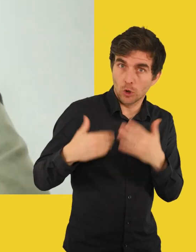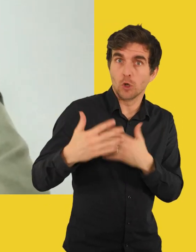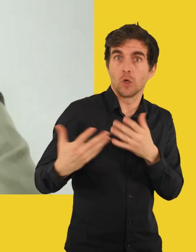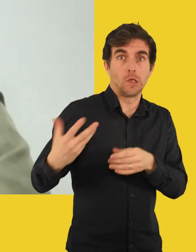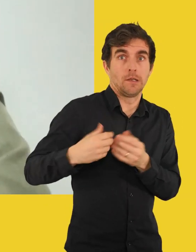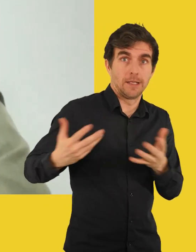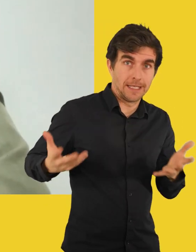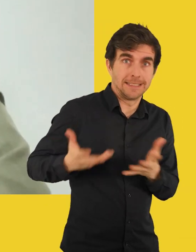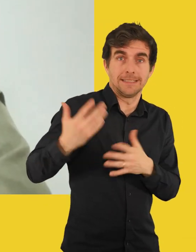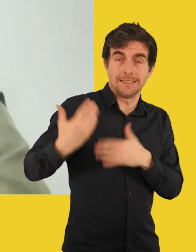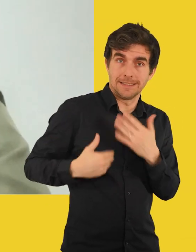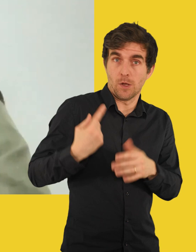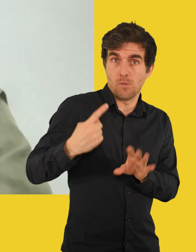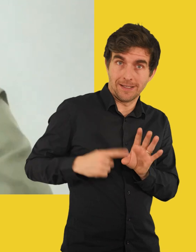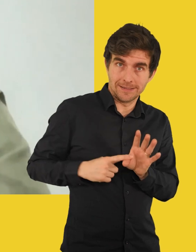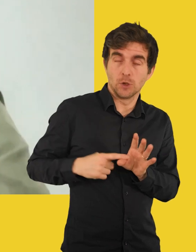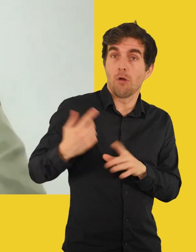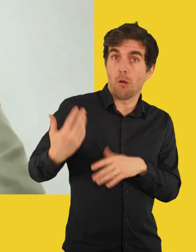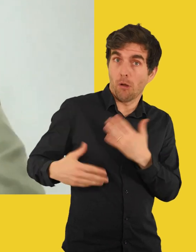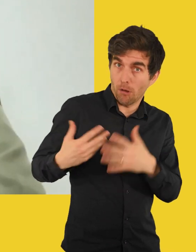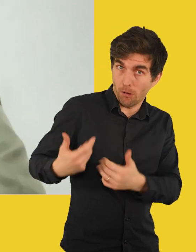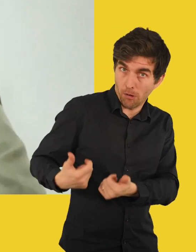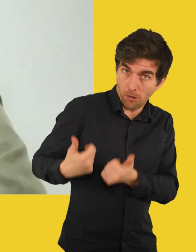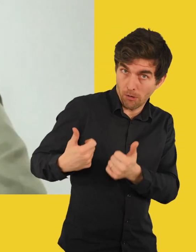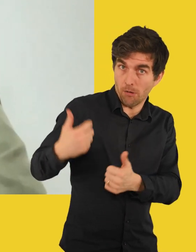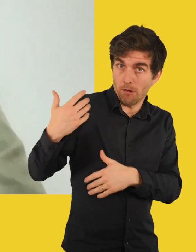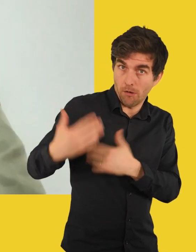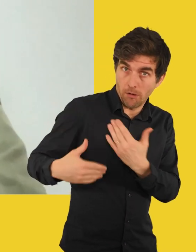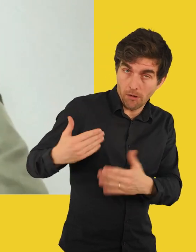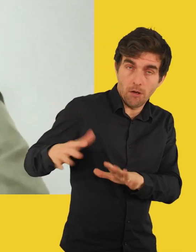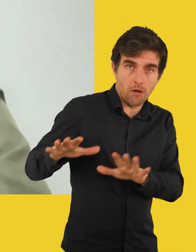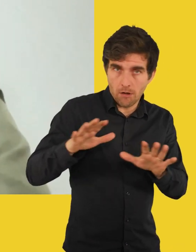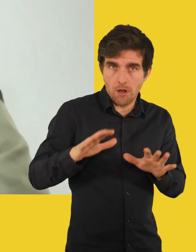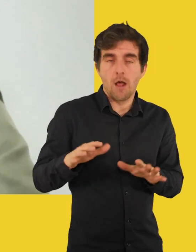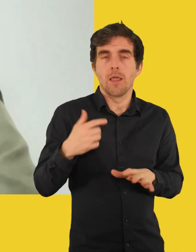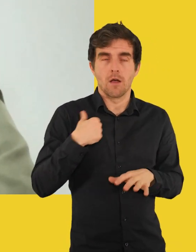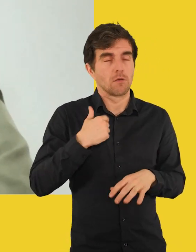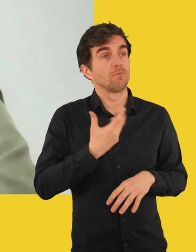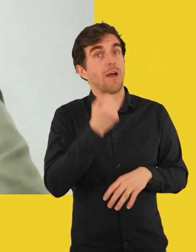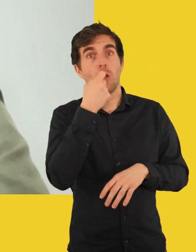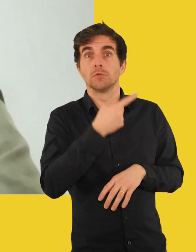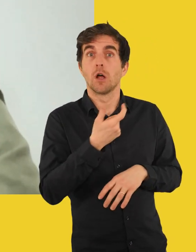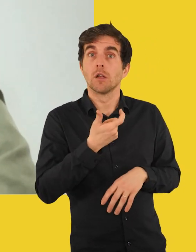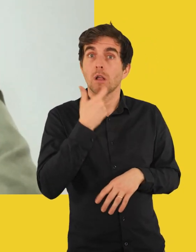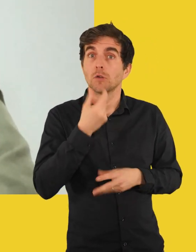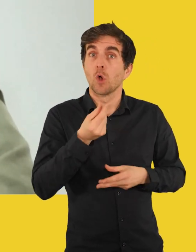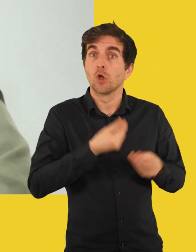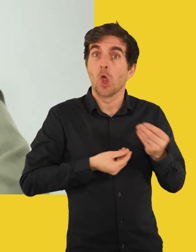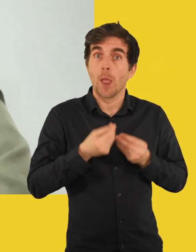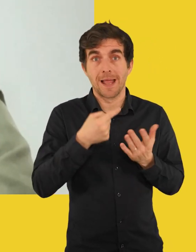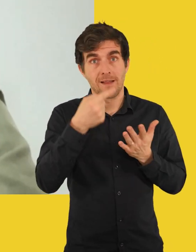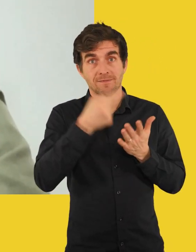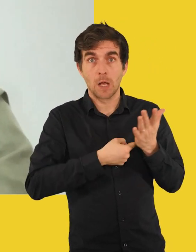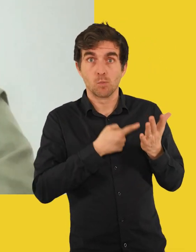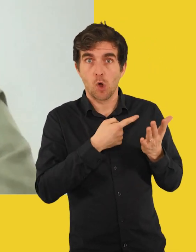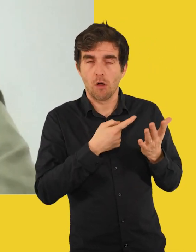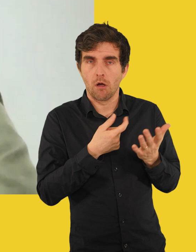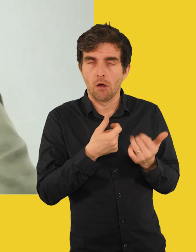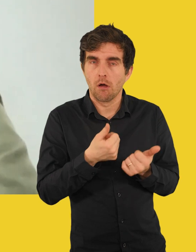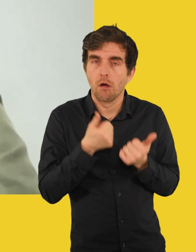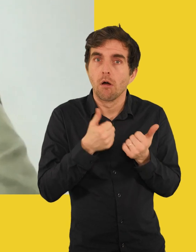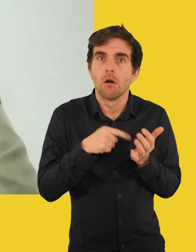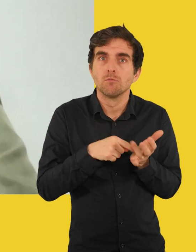in a 1-year process that they go through. We found the Doughnut